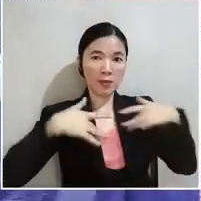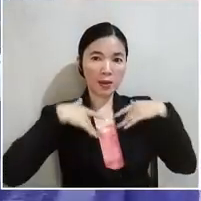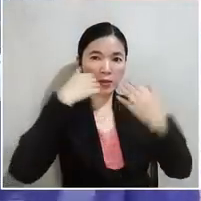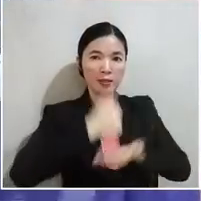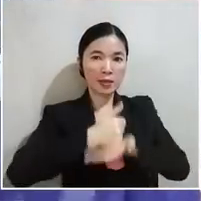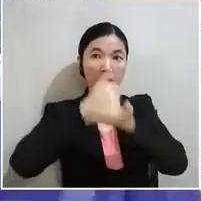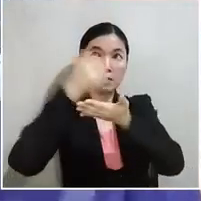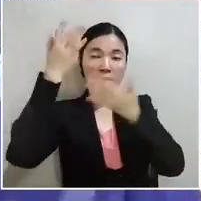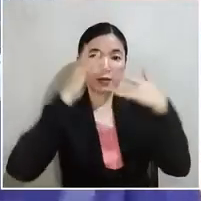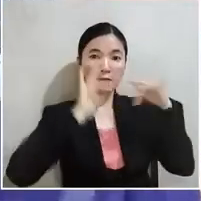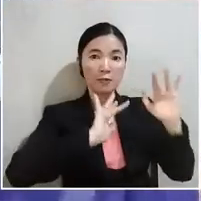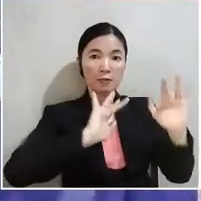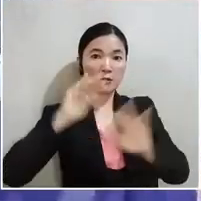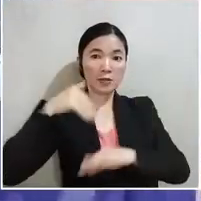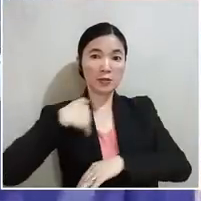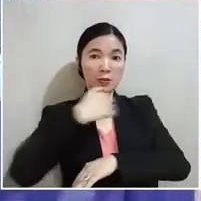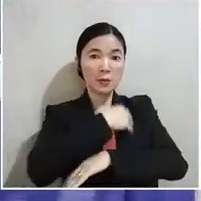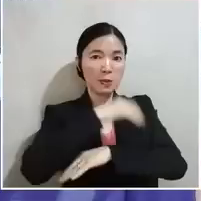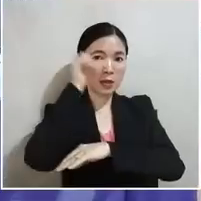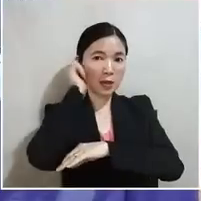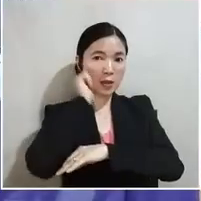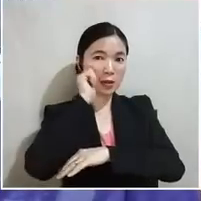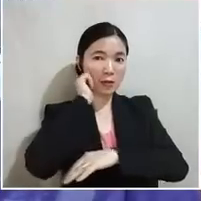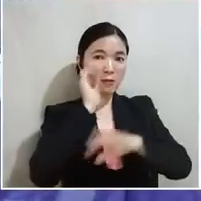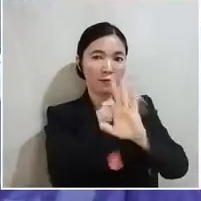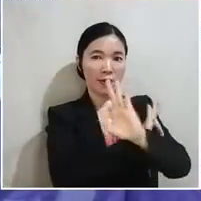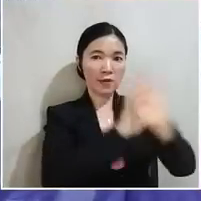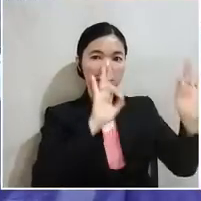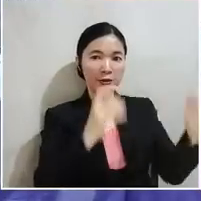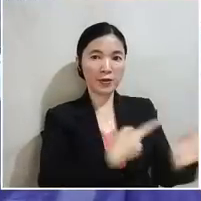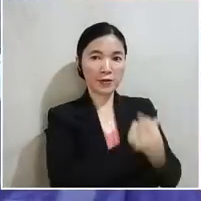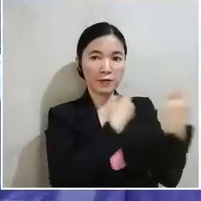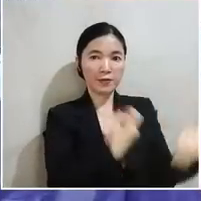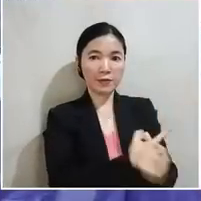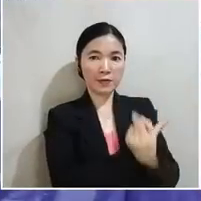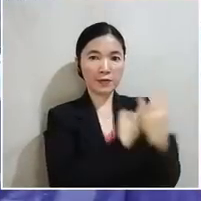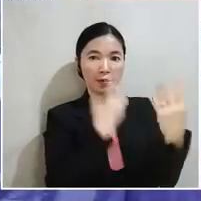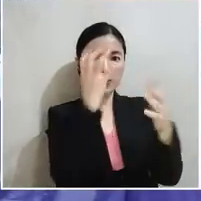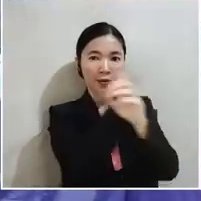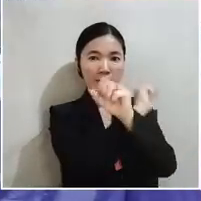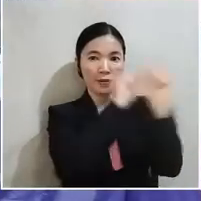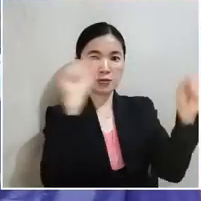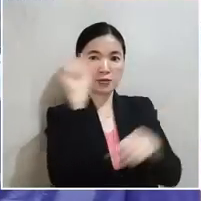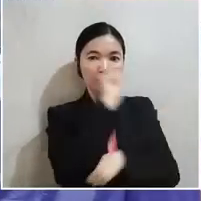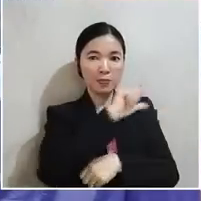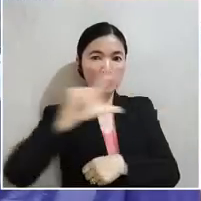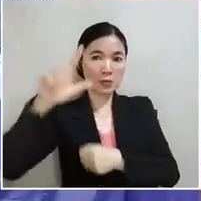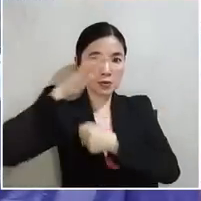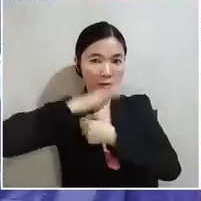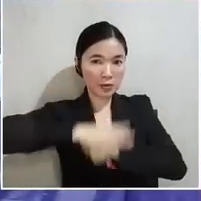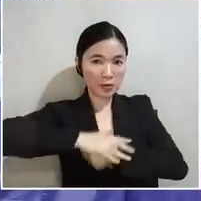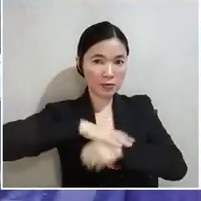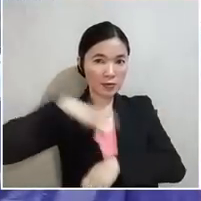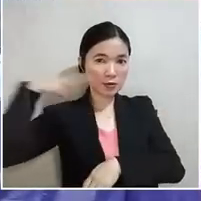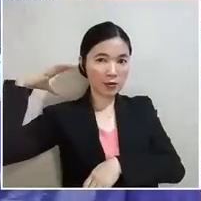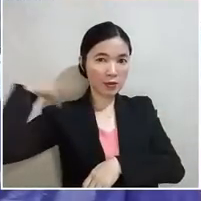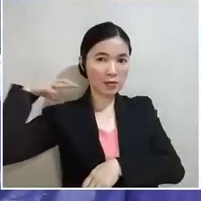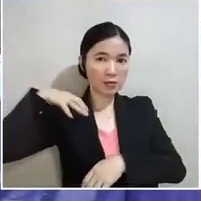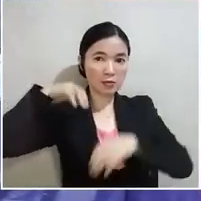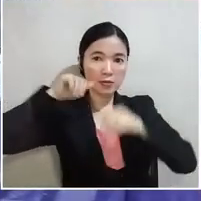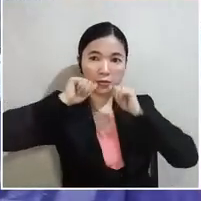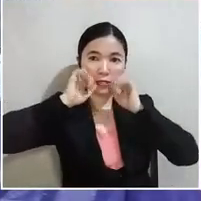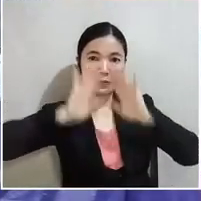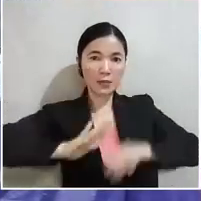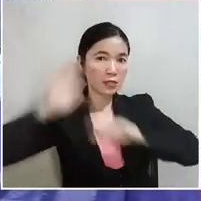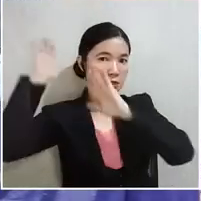mercy, we may be always free from sin and safe from all distress, as we await the blessed hope and